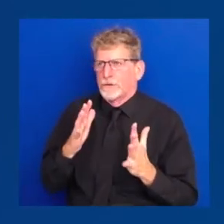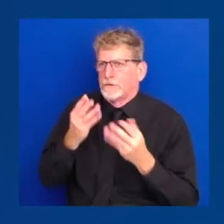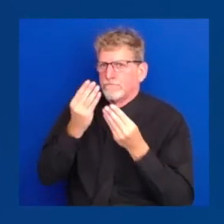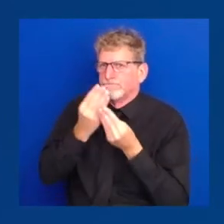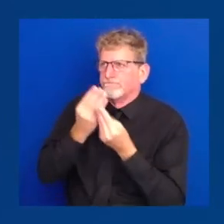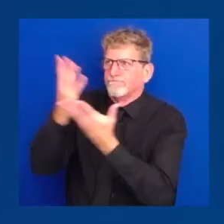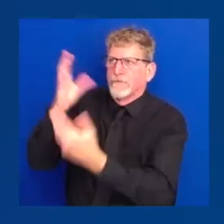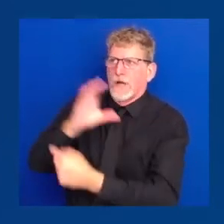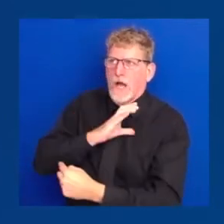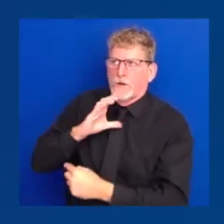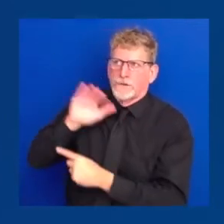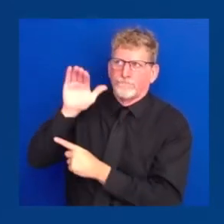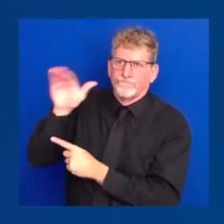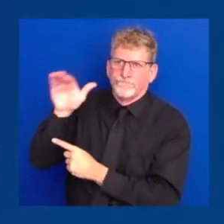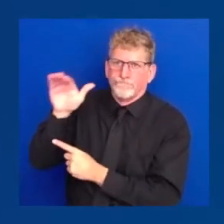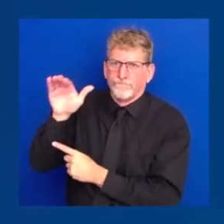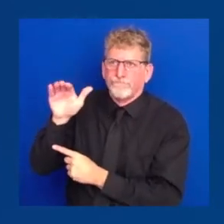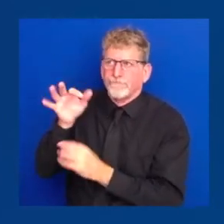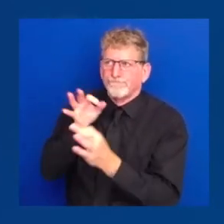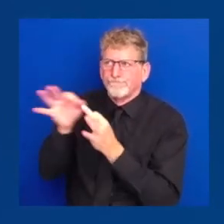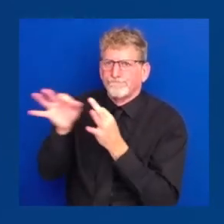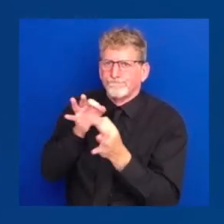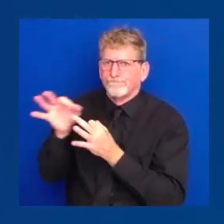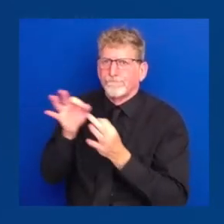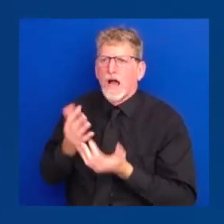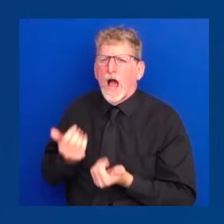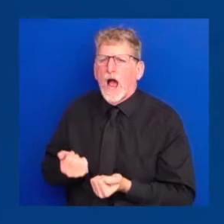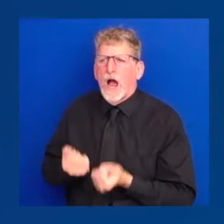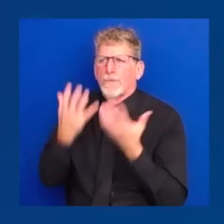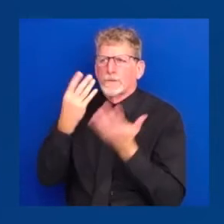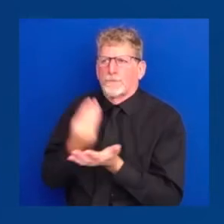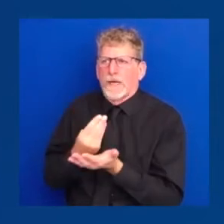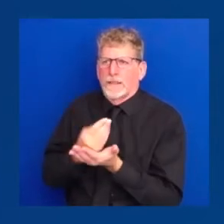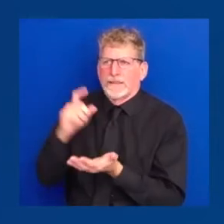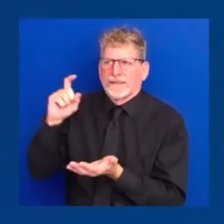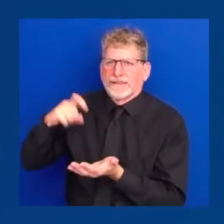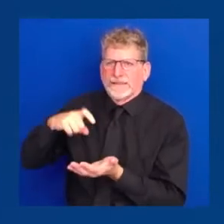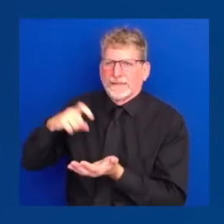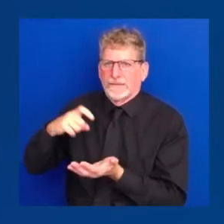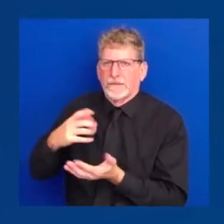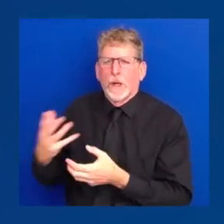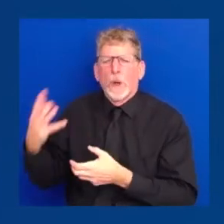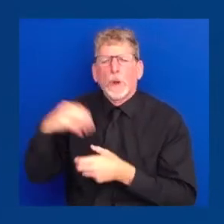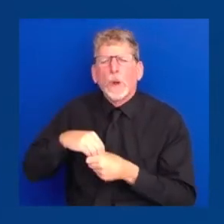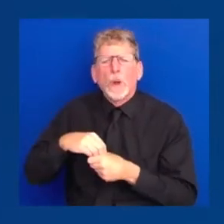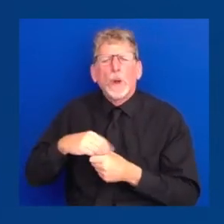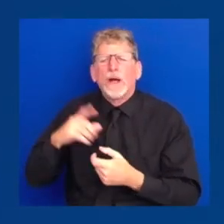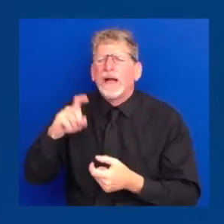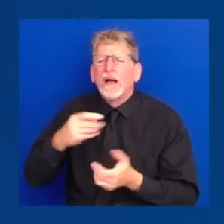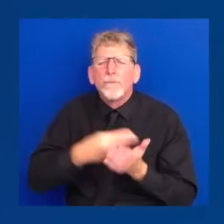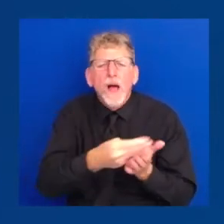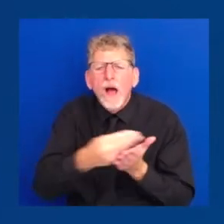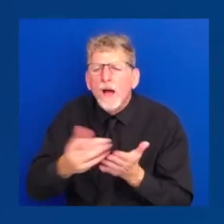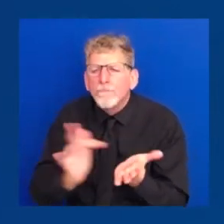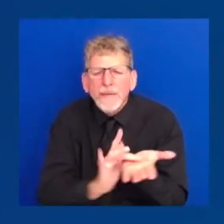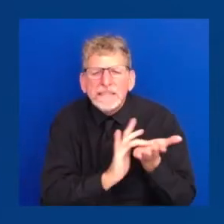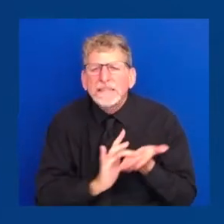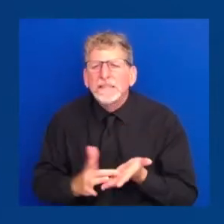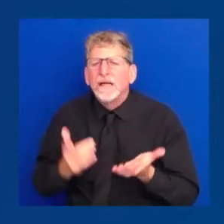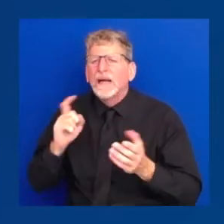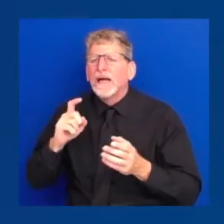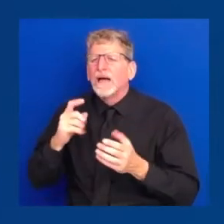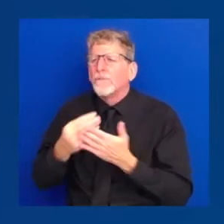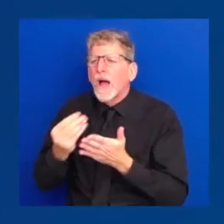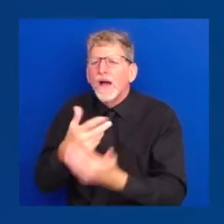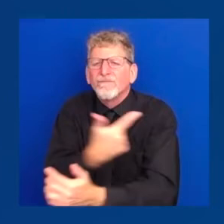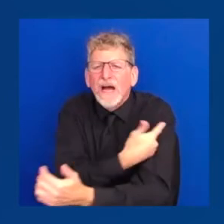that is needed. This includes resources to secure more medical supplies, including vaccines, treatments, and